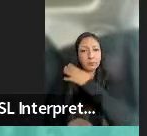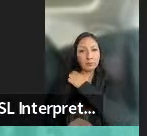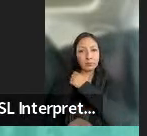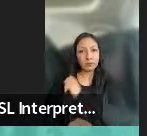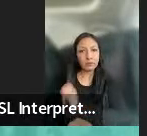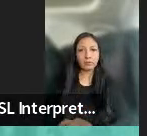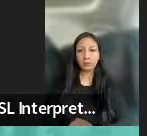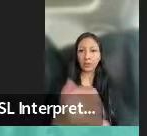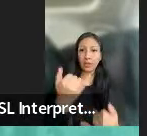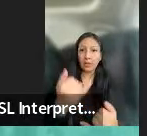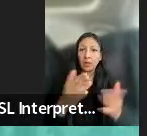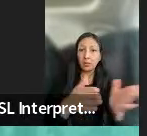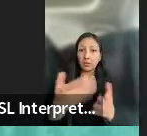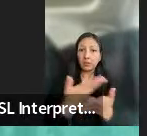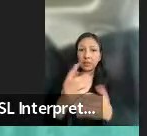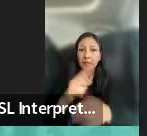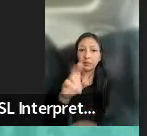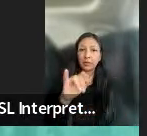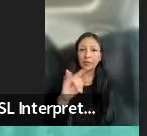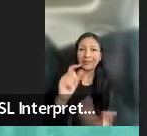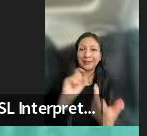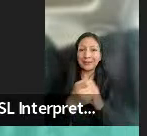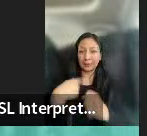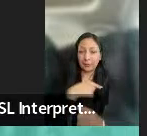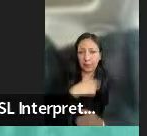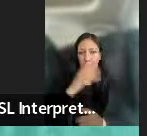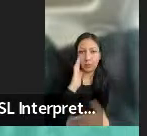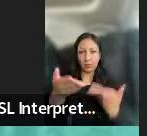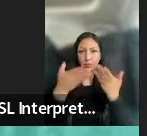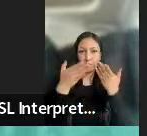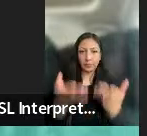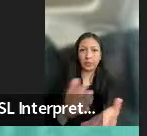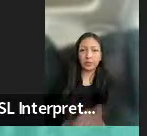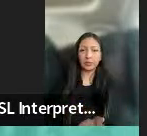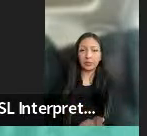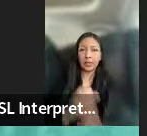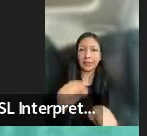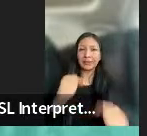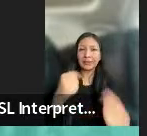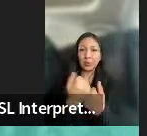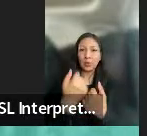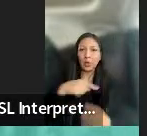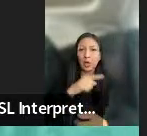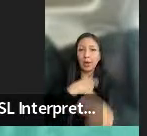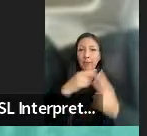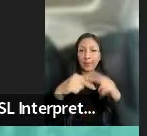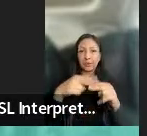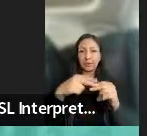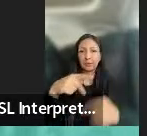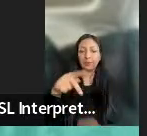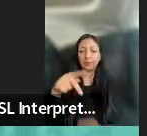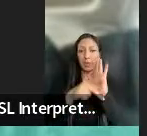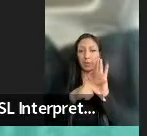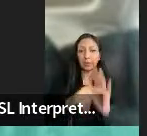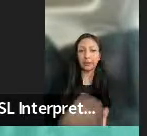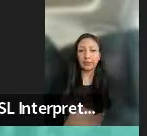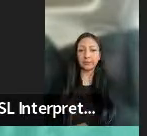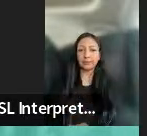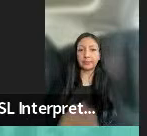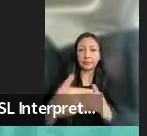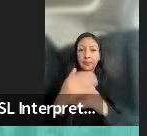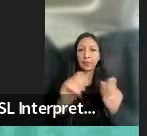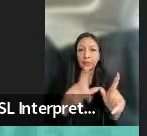I'm going to now go into some of the zoning changes that we are going to be proposing to support our buildings policy. Next slide.